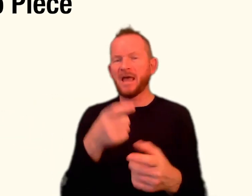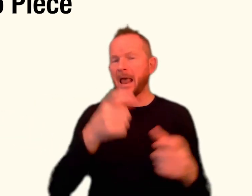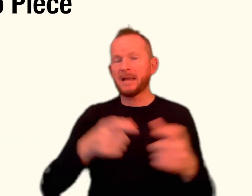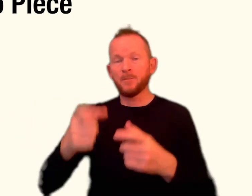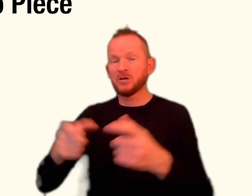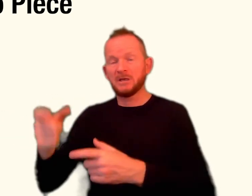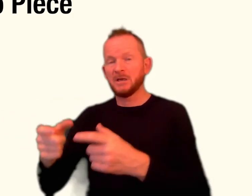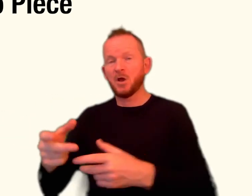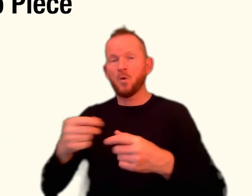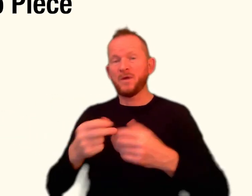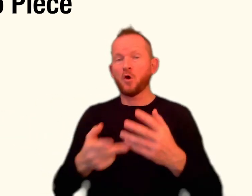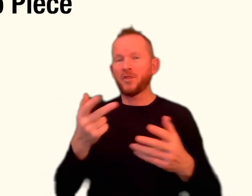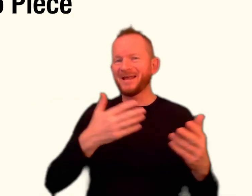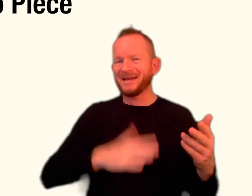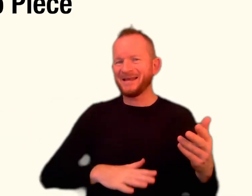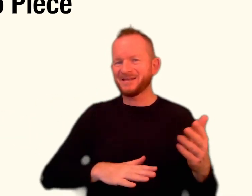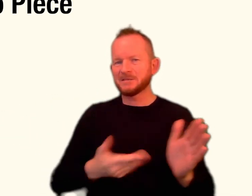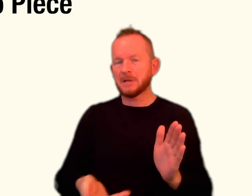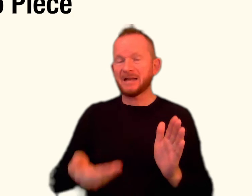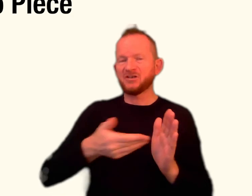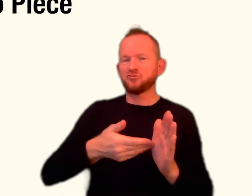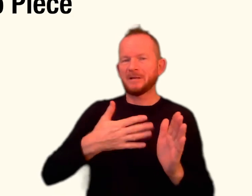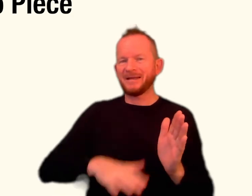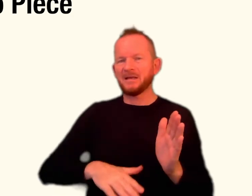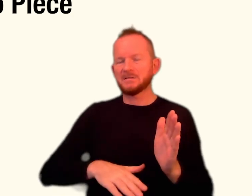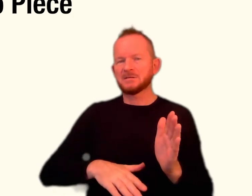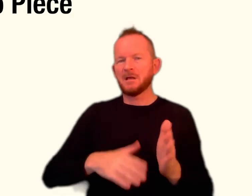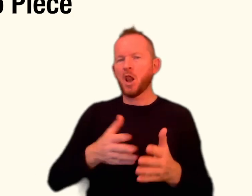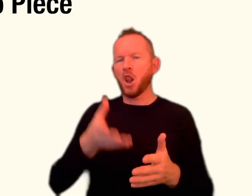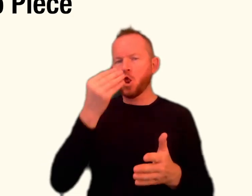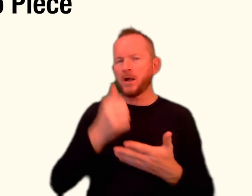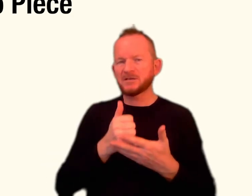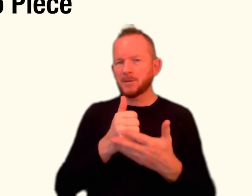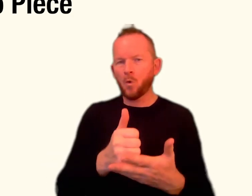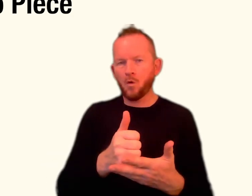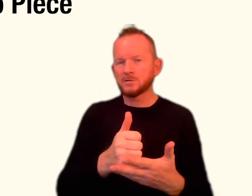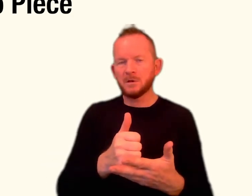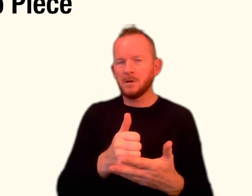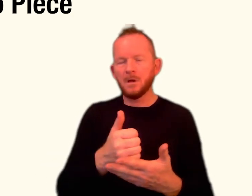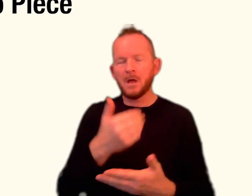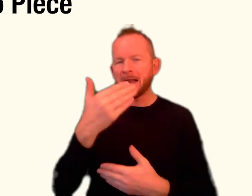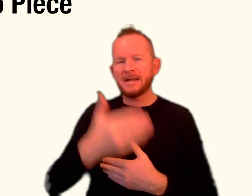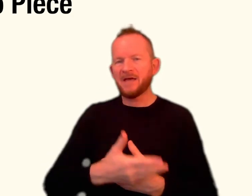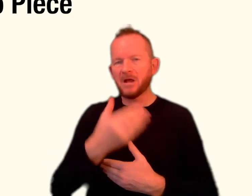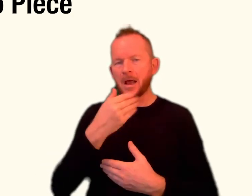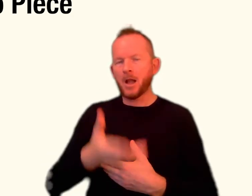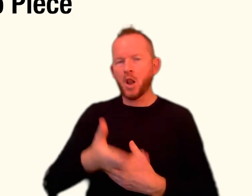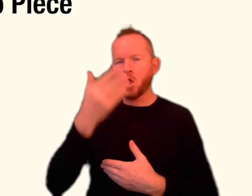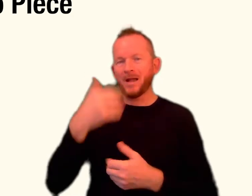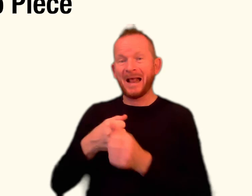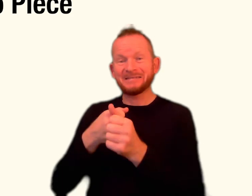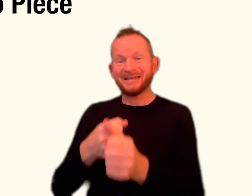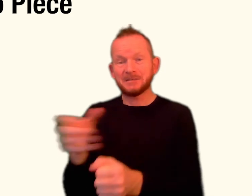with other needs, additional needs, support, learning support. We never had any learning assistance